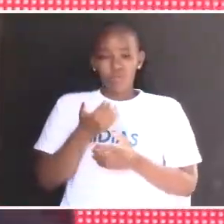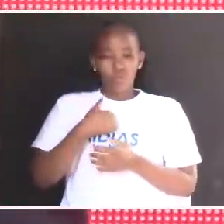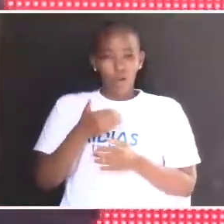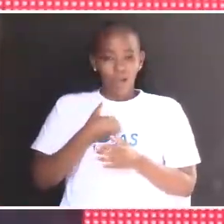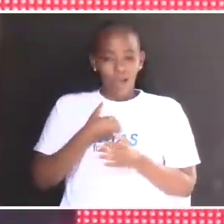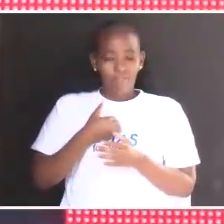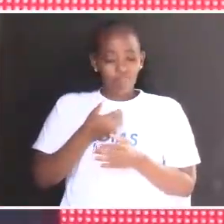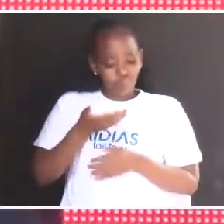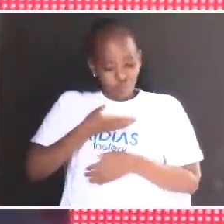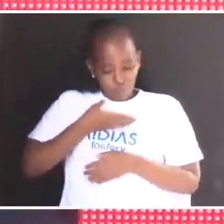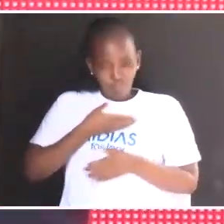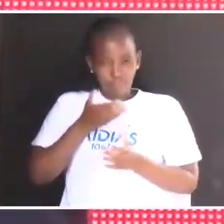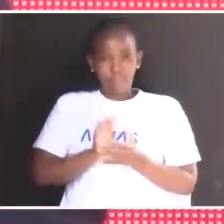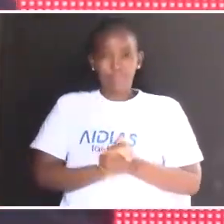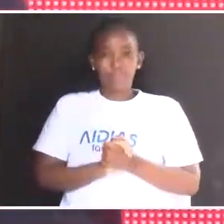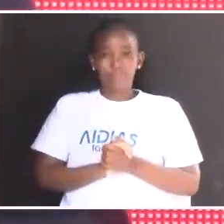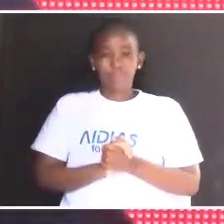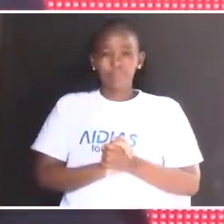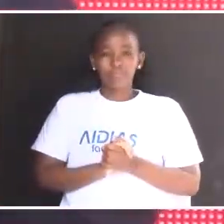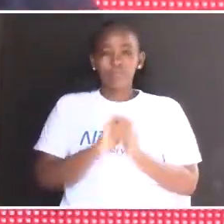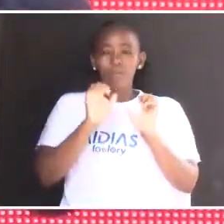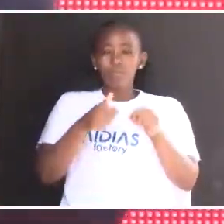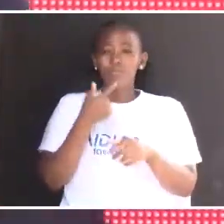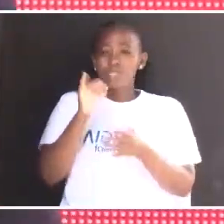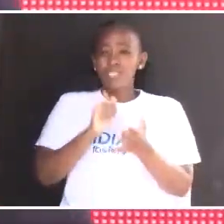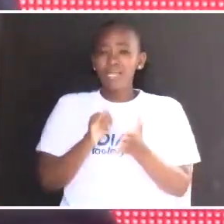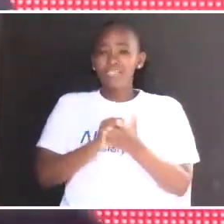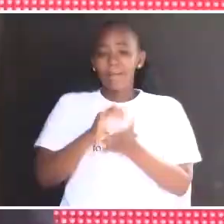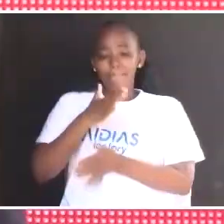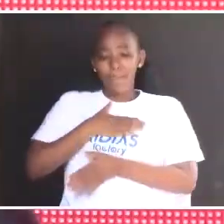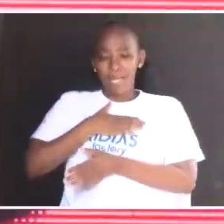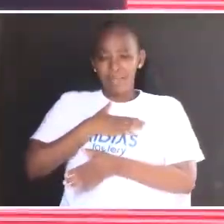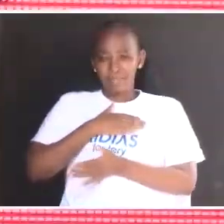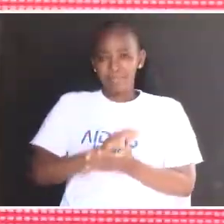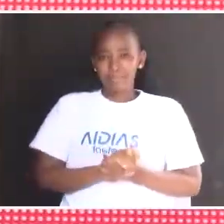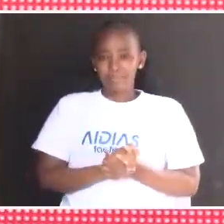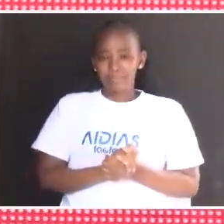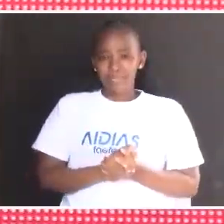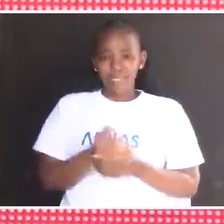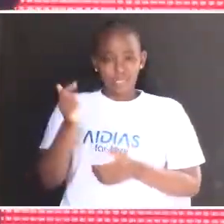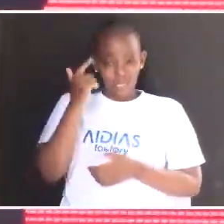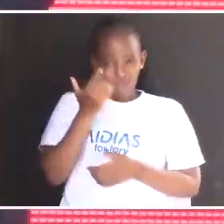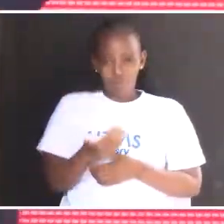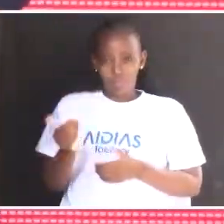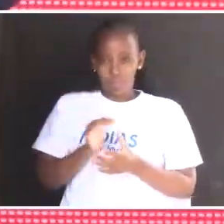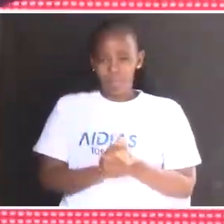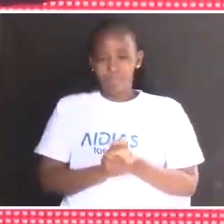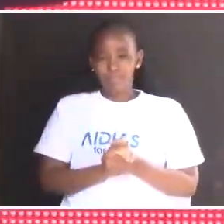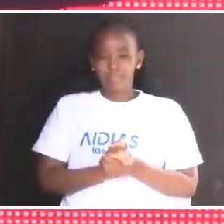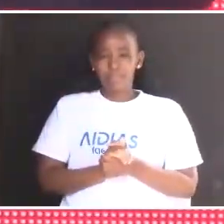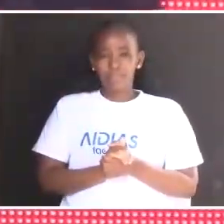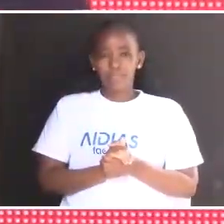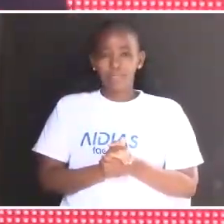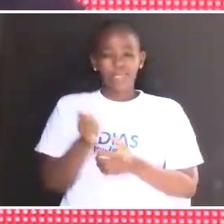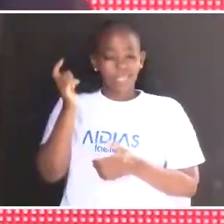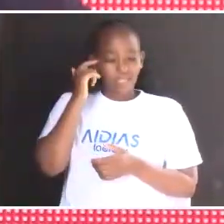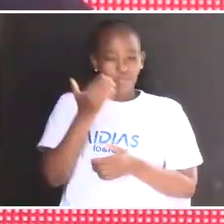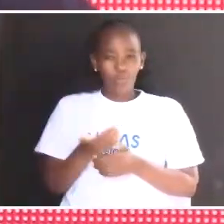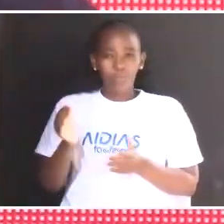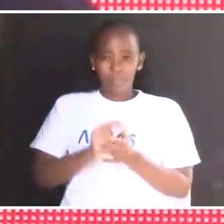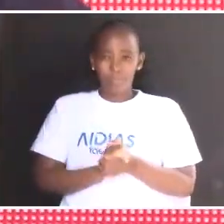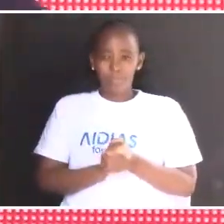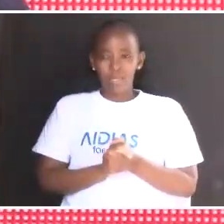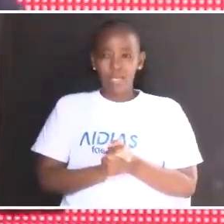in it. Kitu itaweza sema, hiyo kitu ni yangu. That is intellectual property. So intellectual property